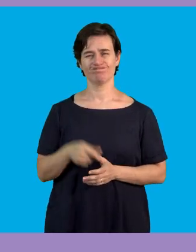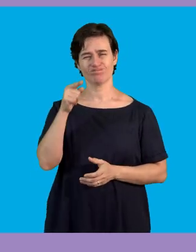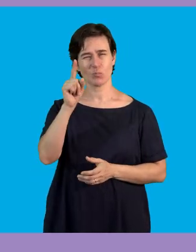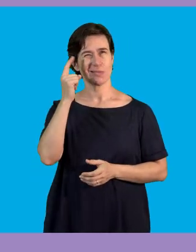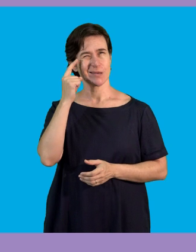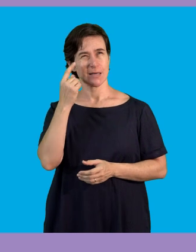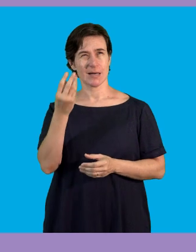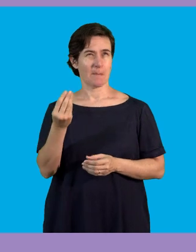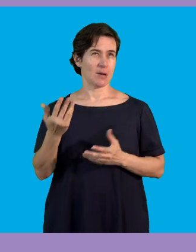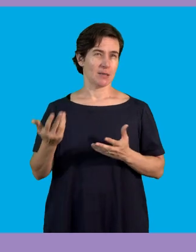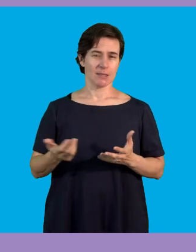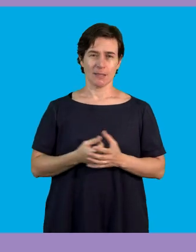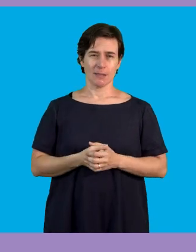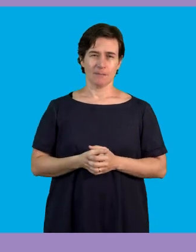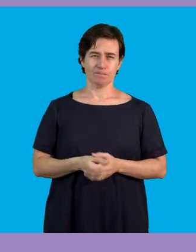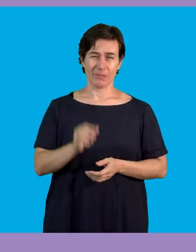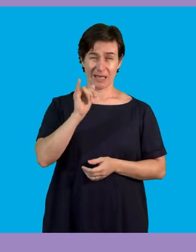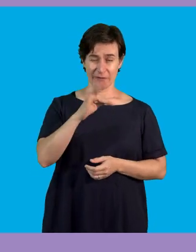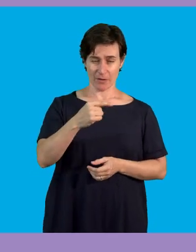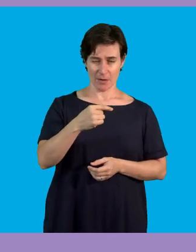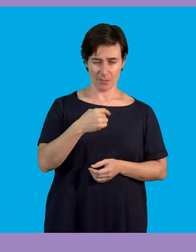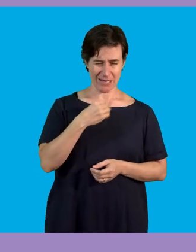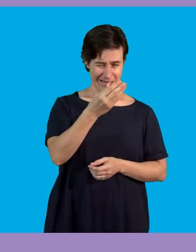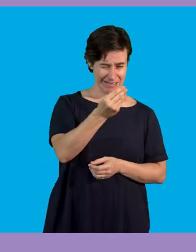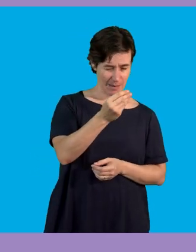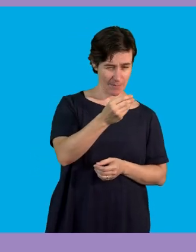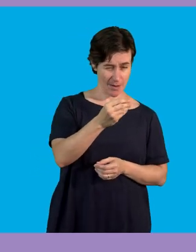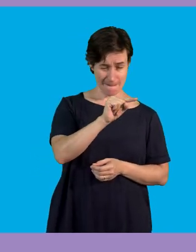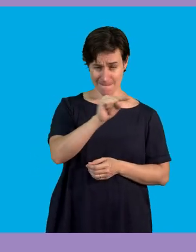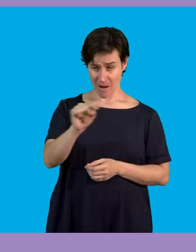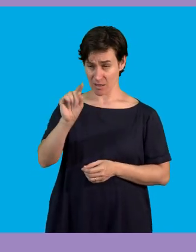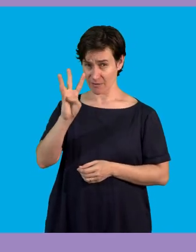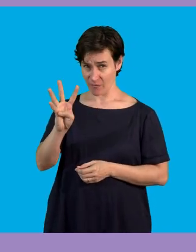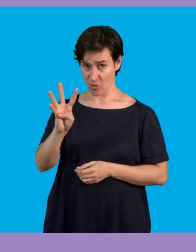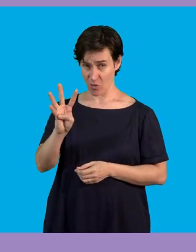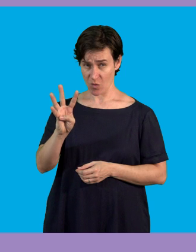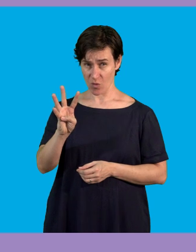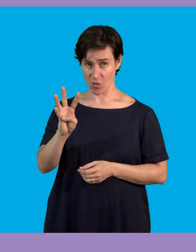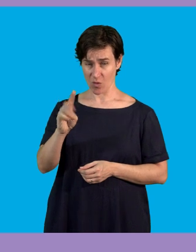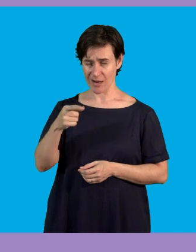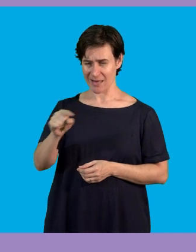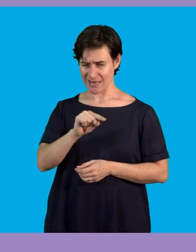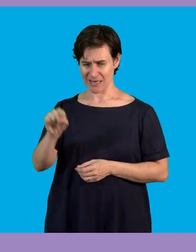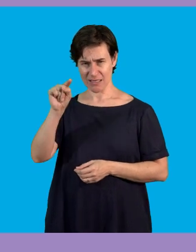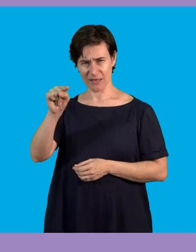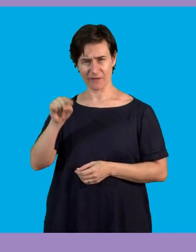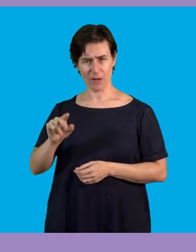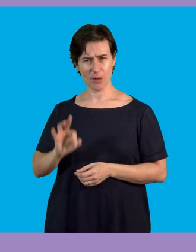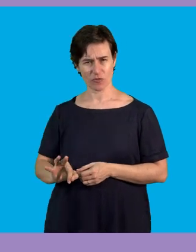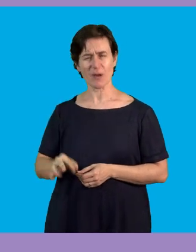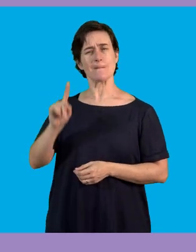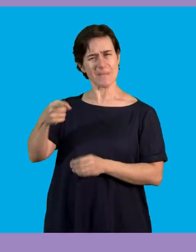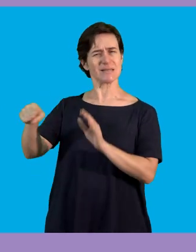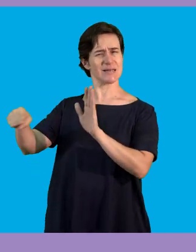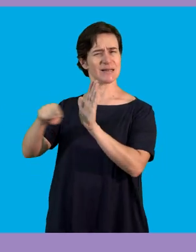Think of a number that when you subtract 4 from and the outcome is divided by 3, the answer